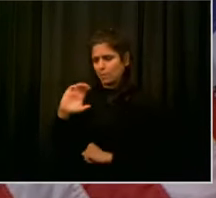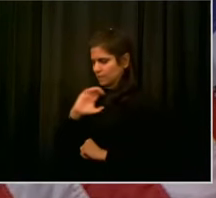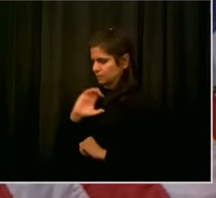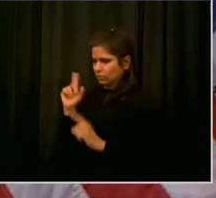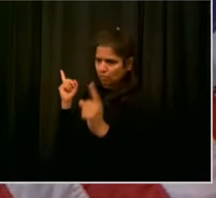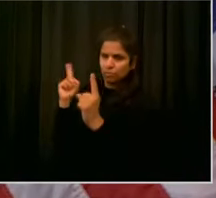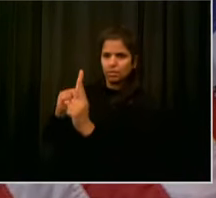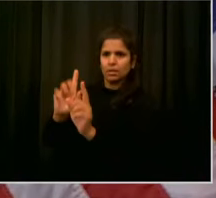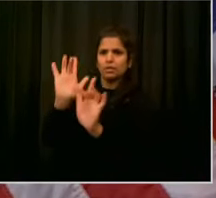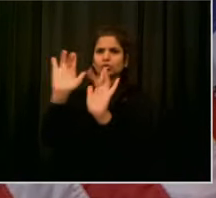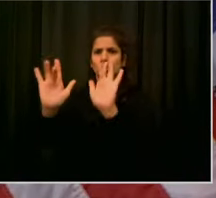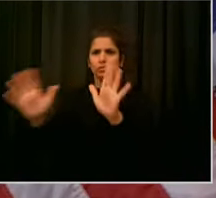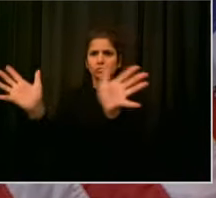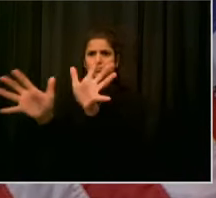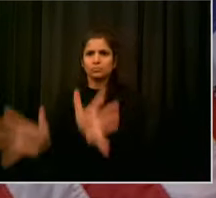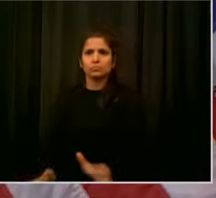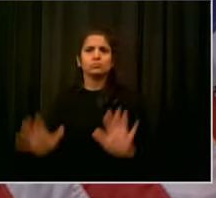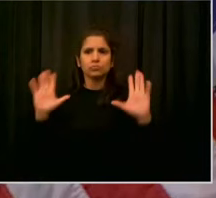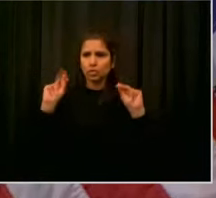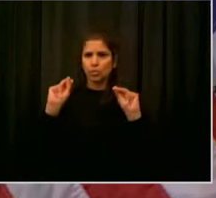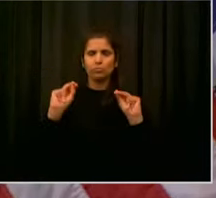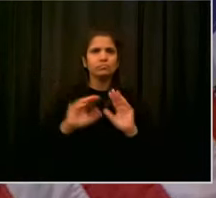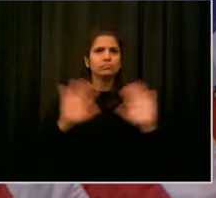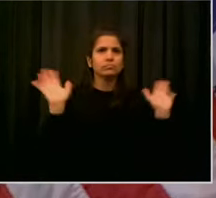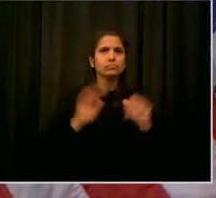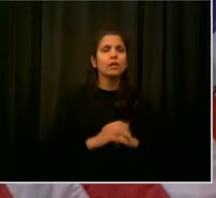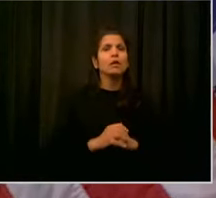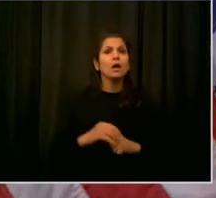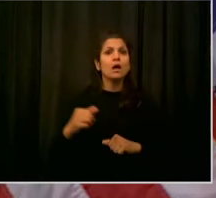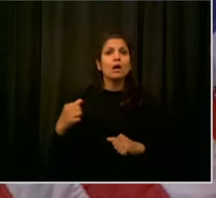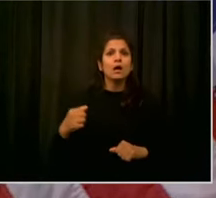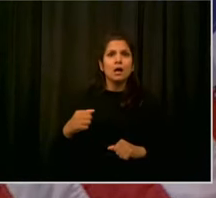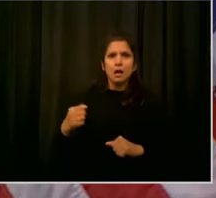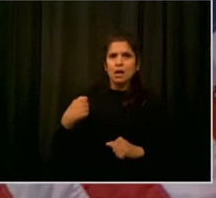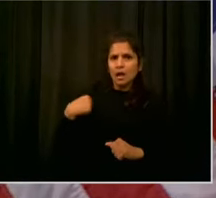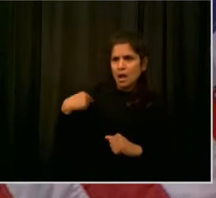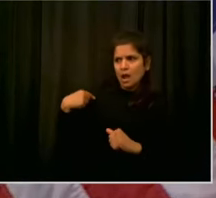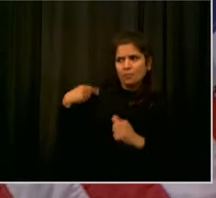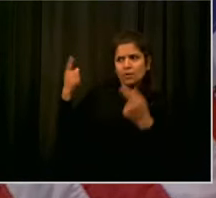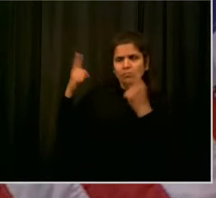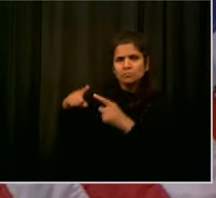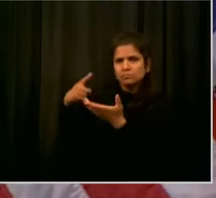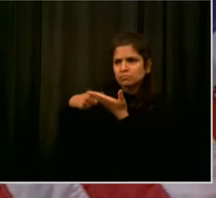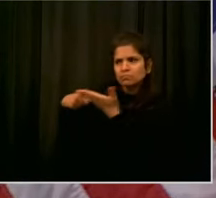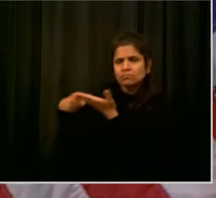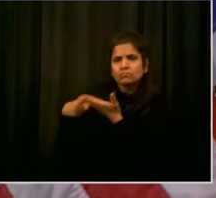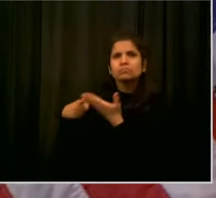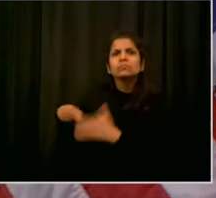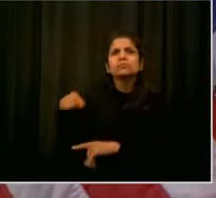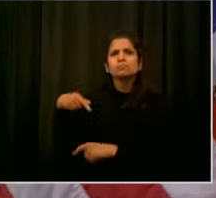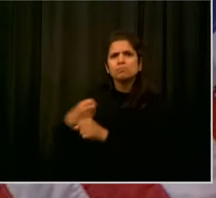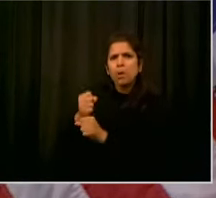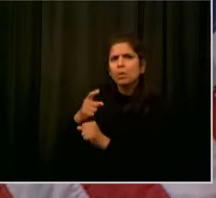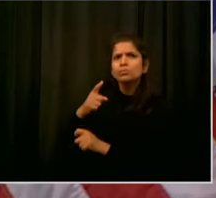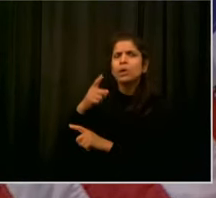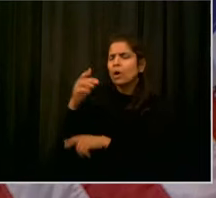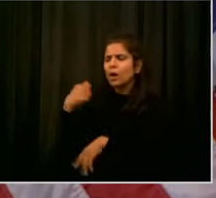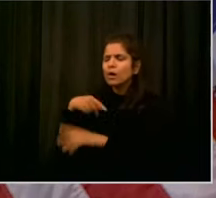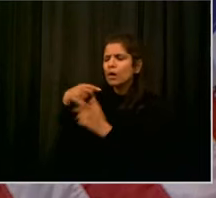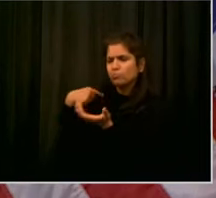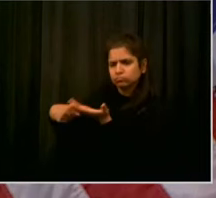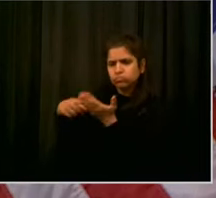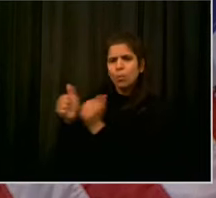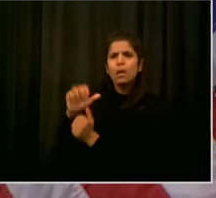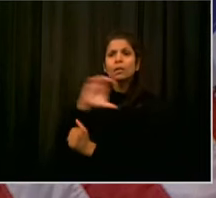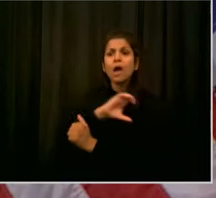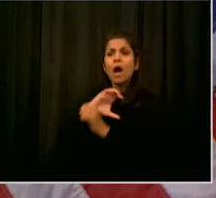and agreement because we share a common vision of change and reform. Commissioner Shea brought forward the youth policing vision. No one had to